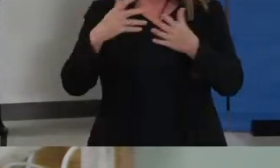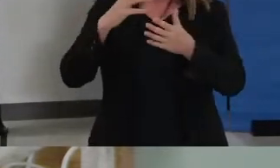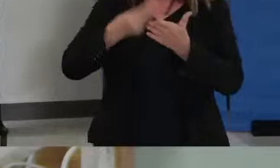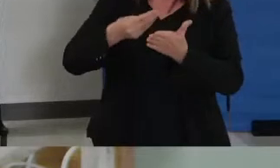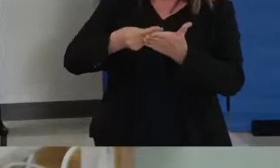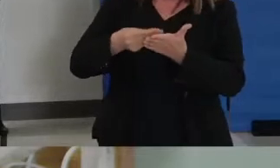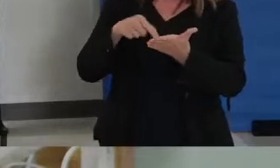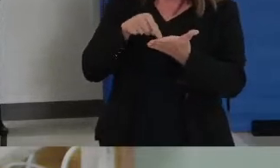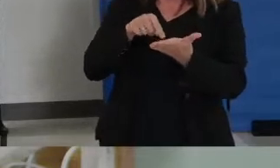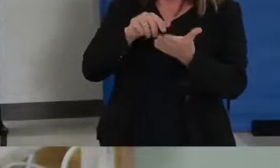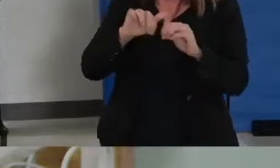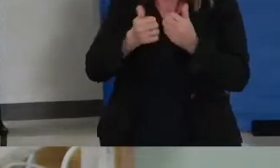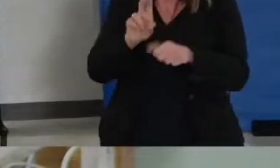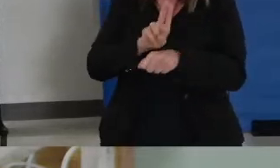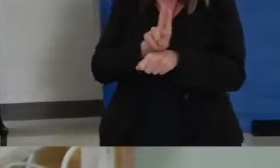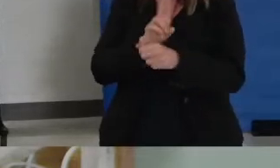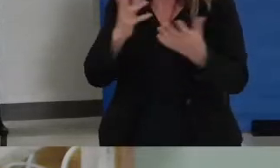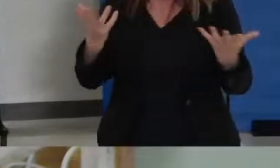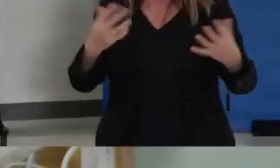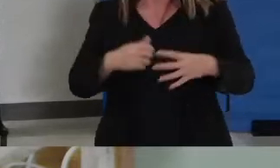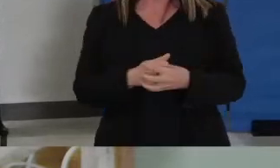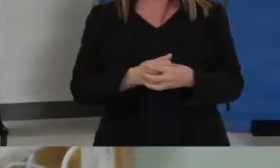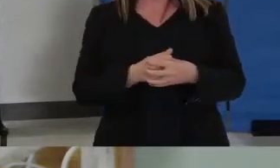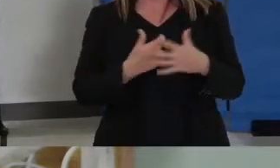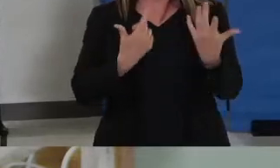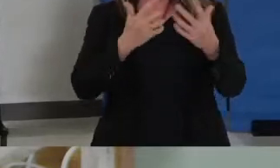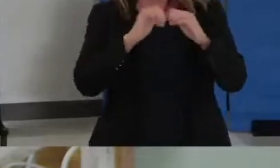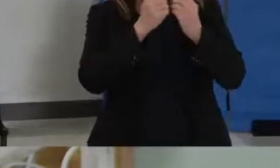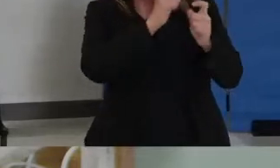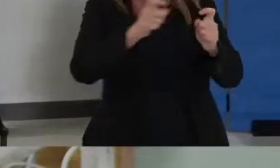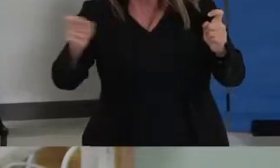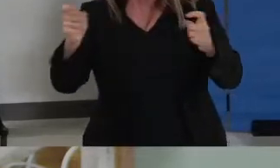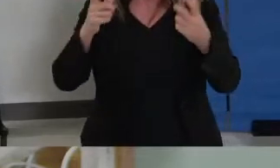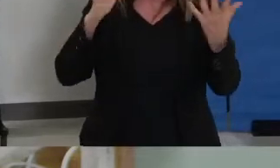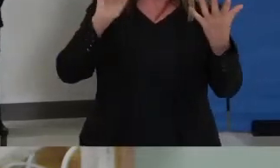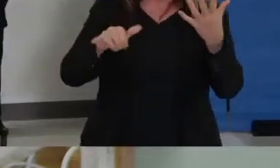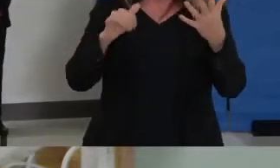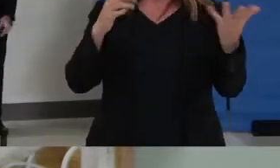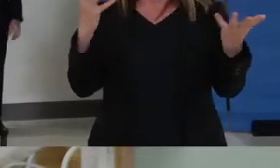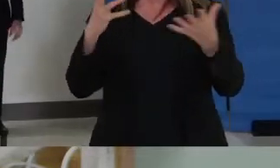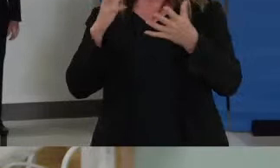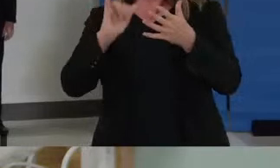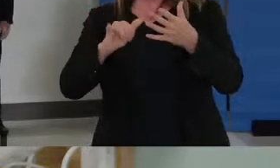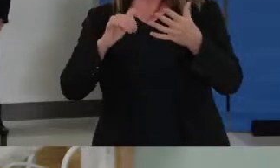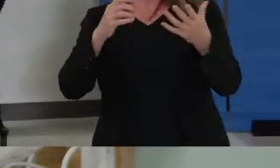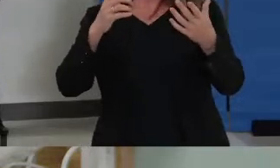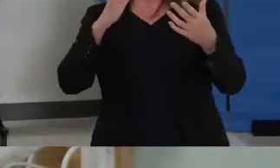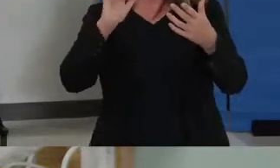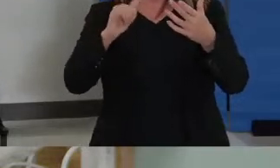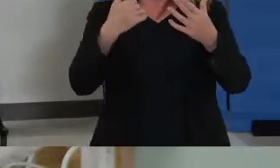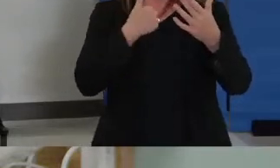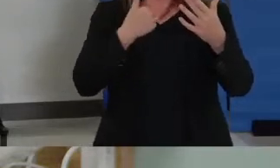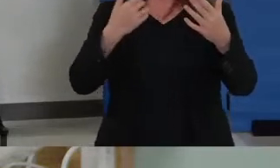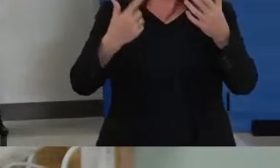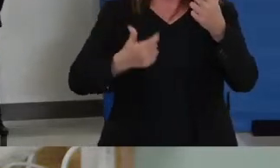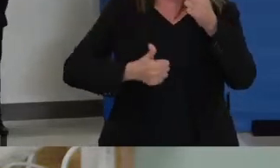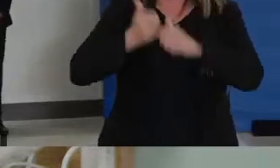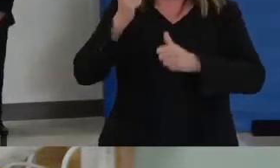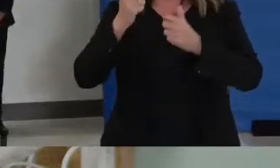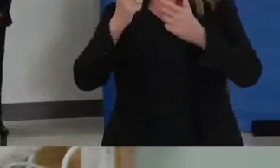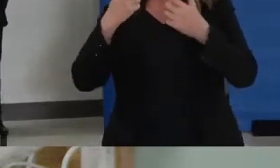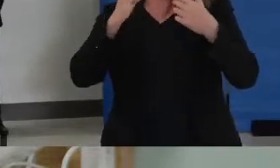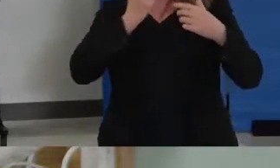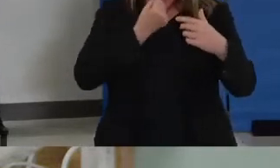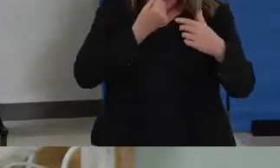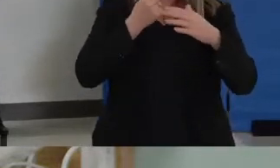used, focusing on what one of the most important social drivers of health for people with serious behavioral health conditions is, which